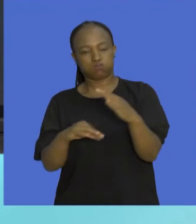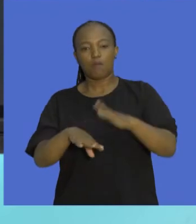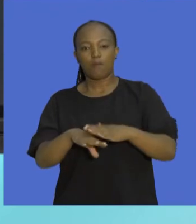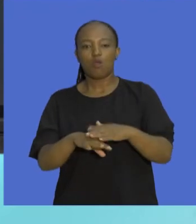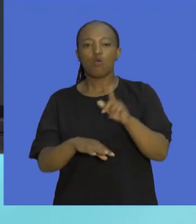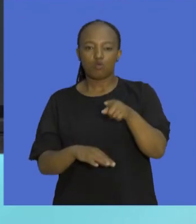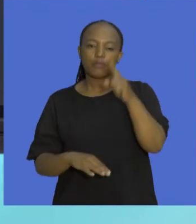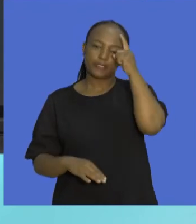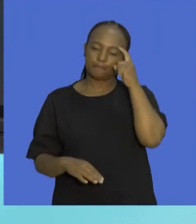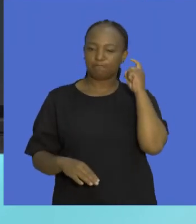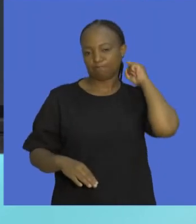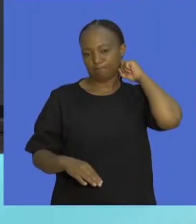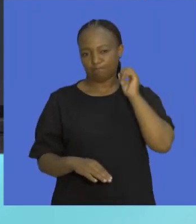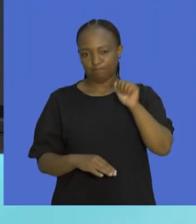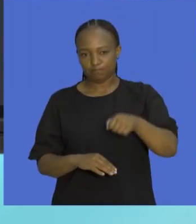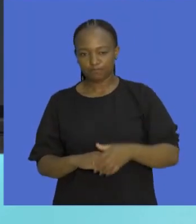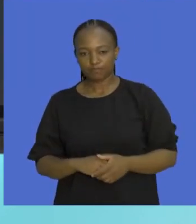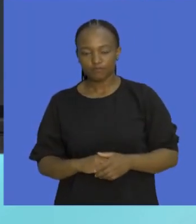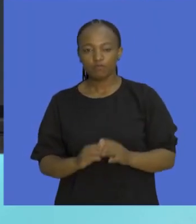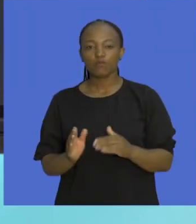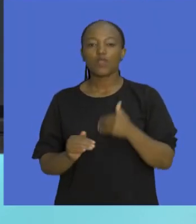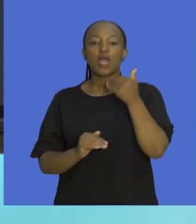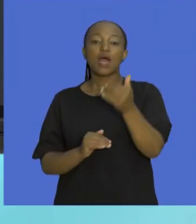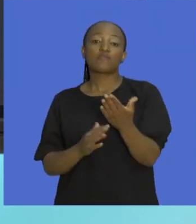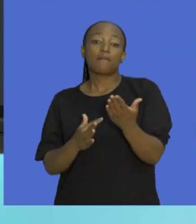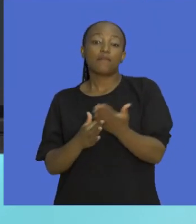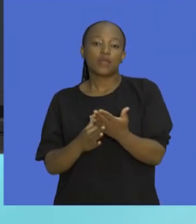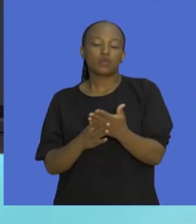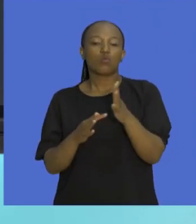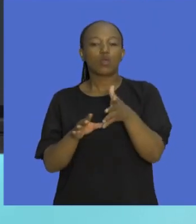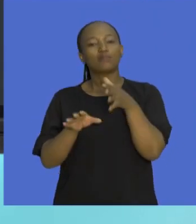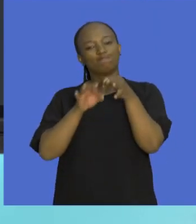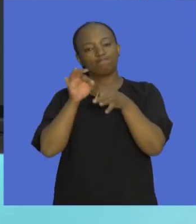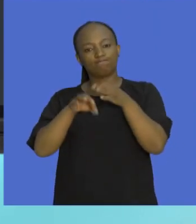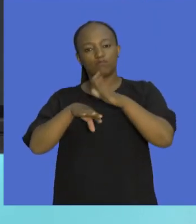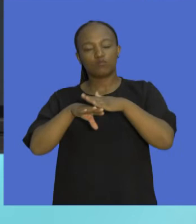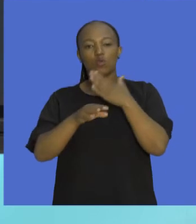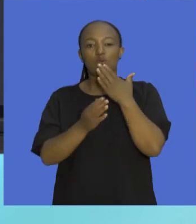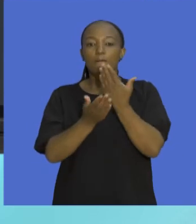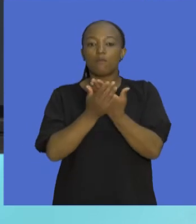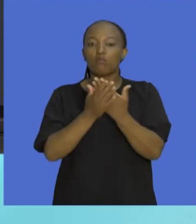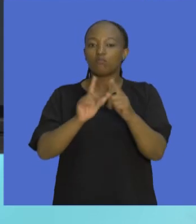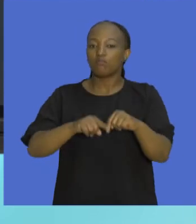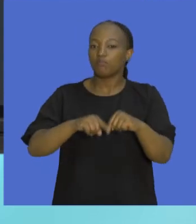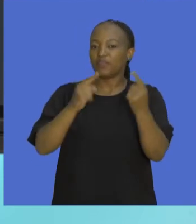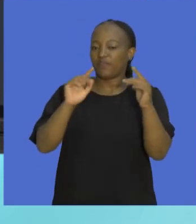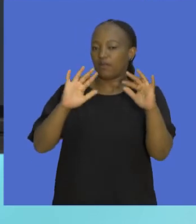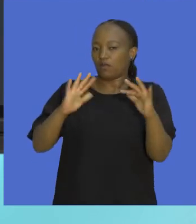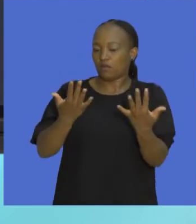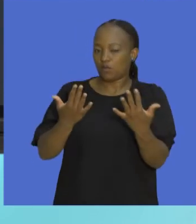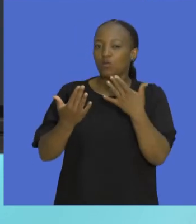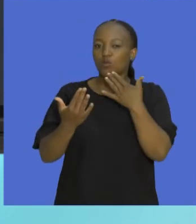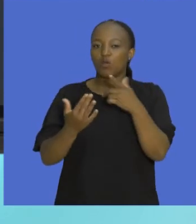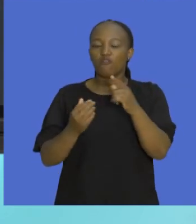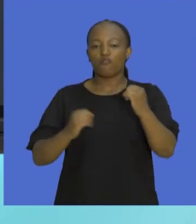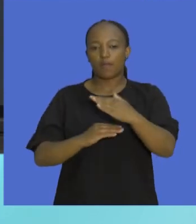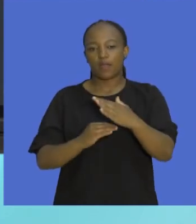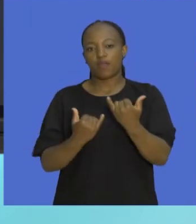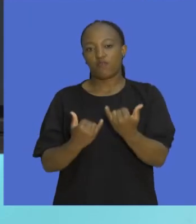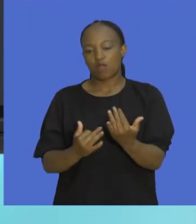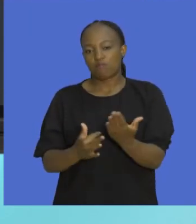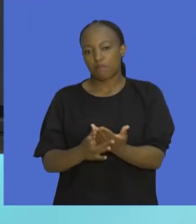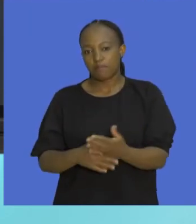to kind of get our head around it, okay? So after the break, we'll explore more in terms of potential difference as well as current